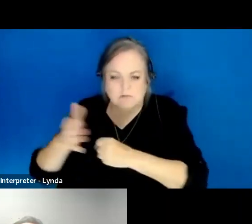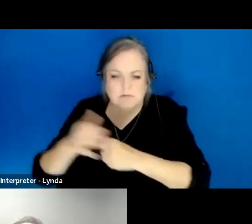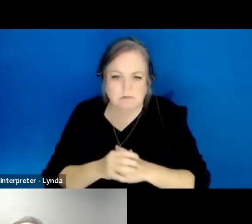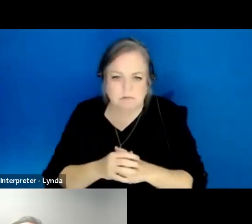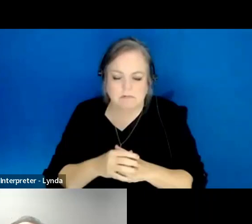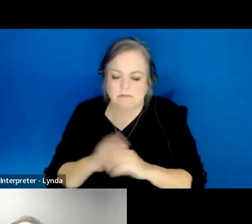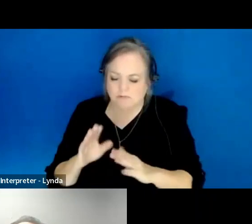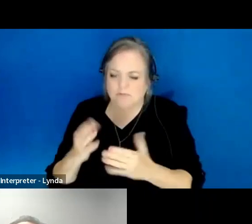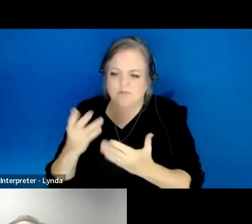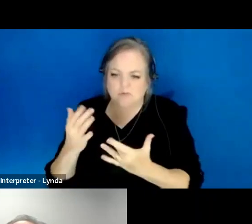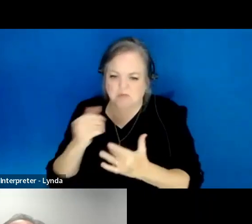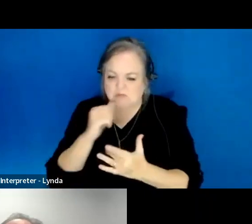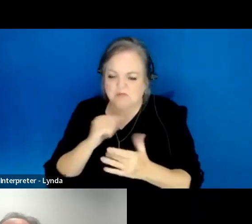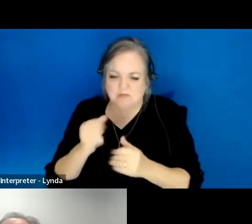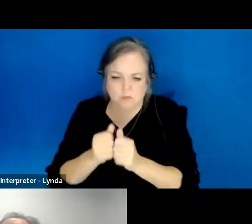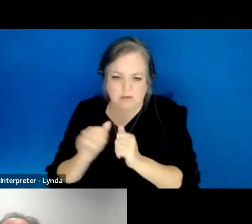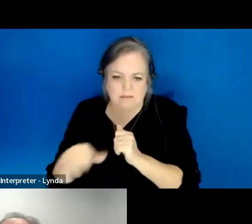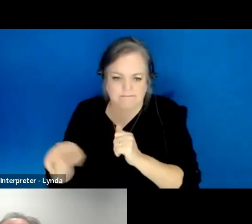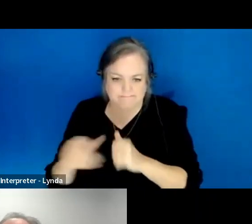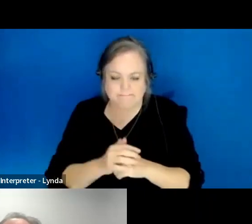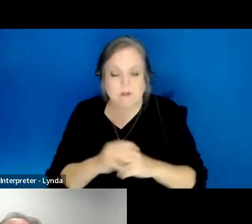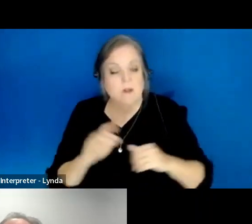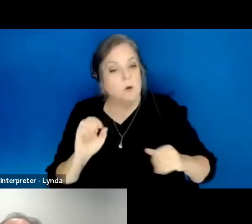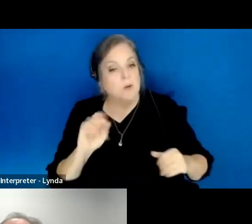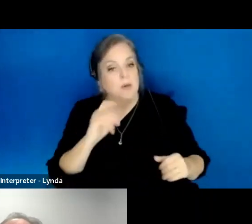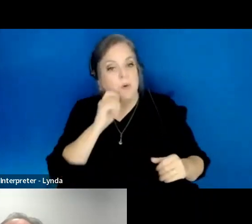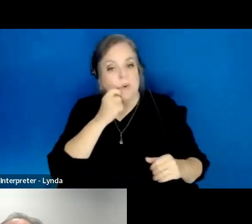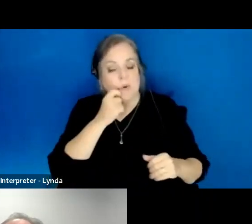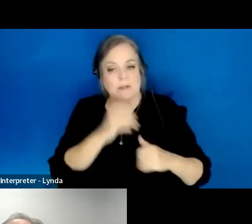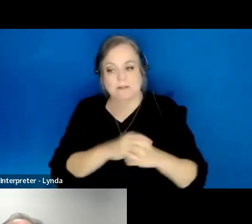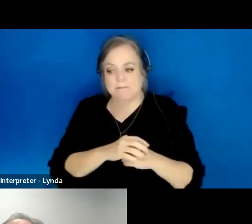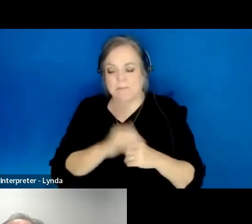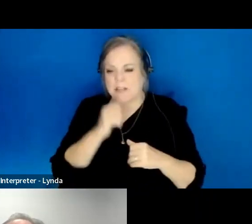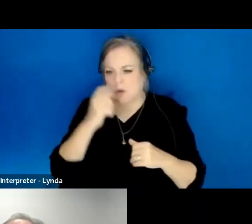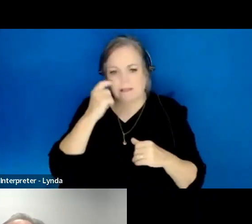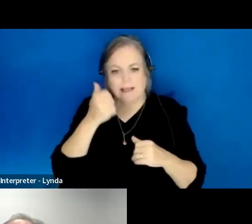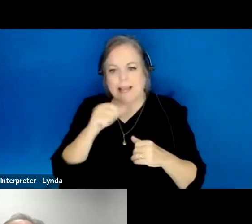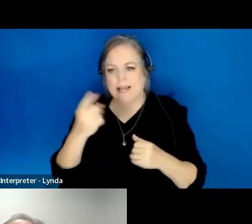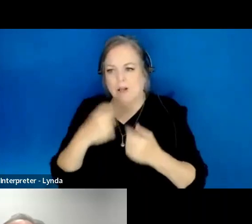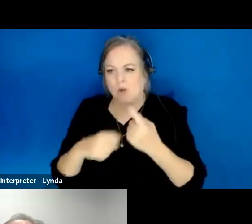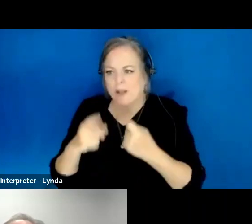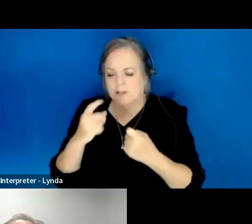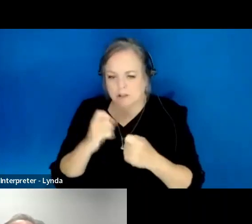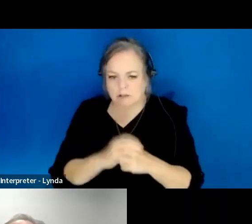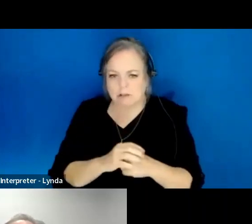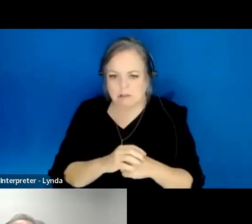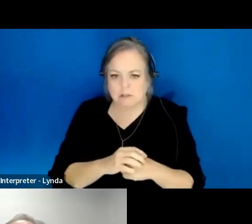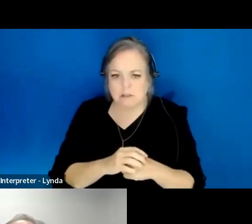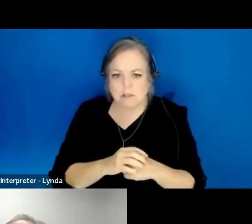hold on tight with that. Okay, cool. Well, look, I don't think there's any other questions.